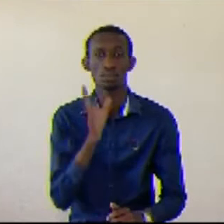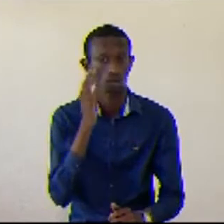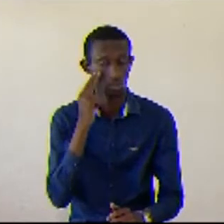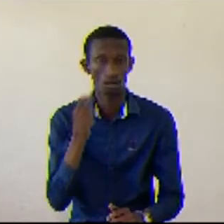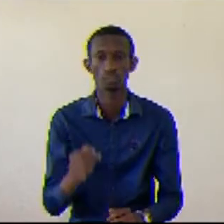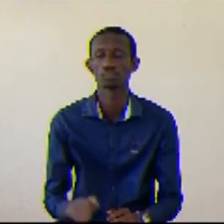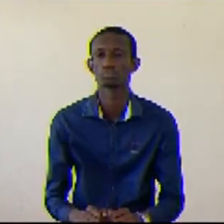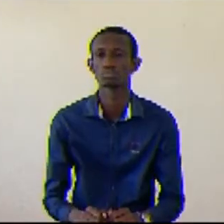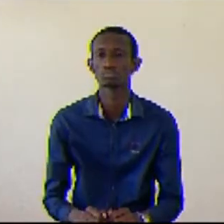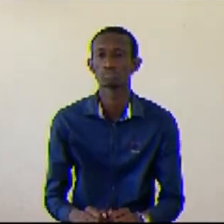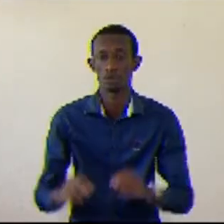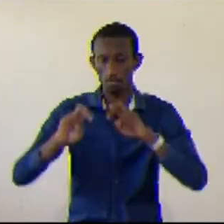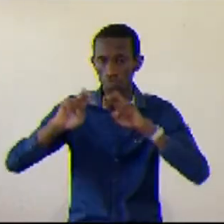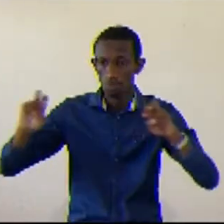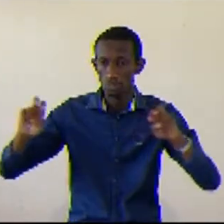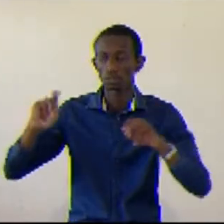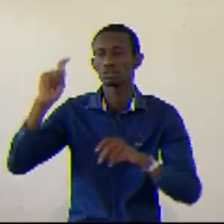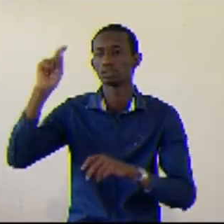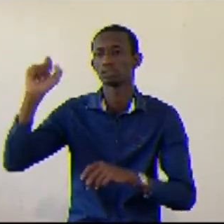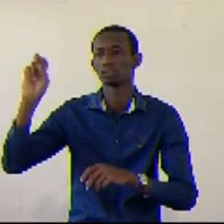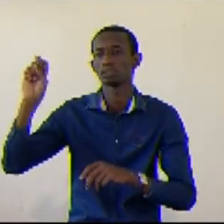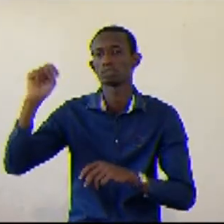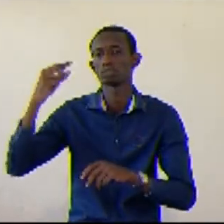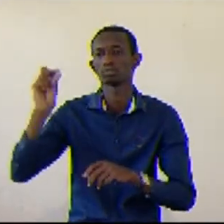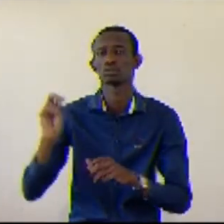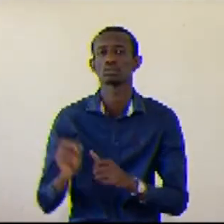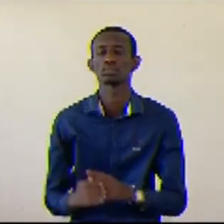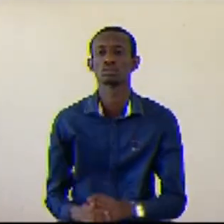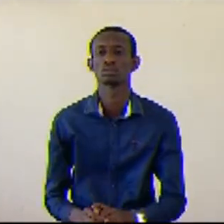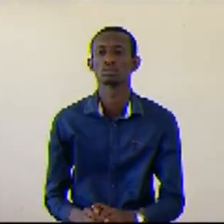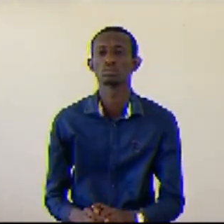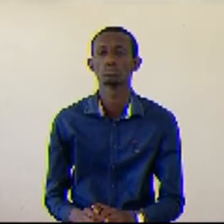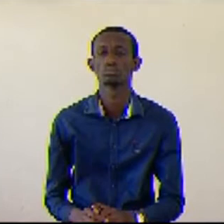tangent at this point.